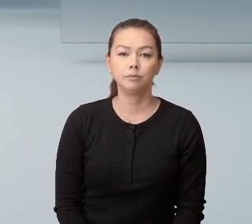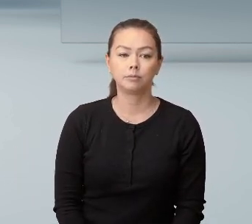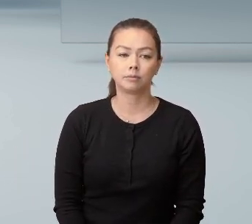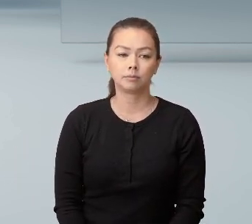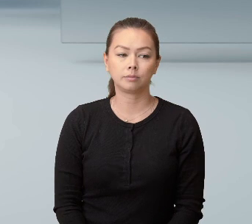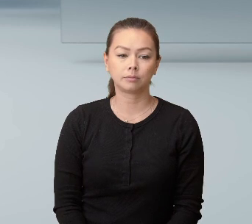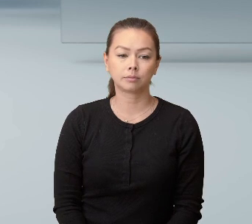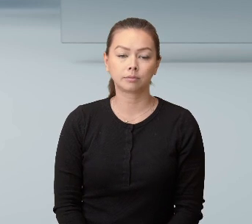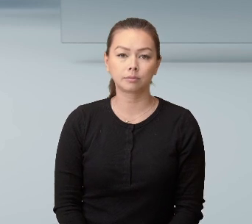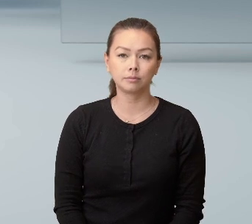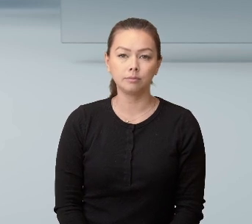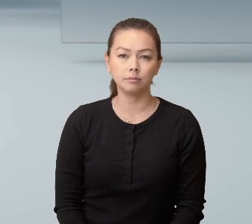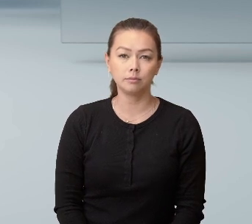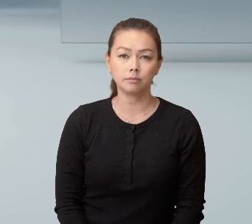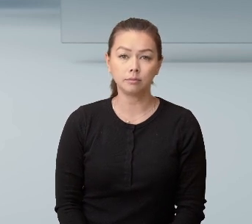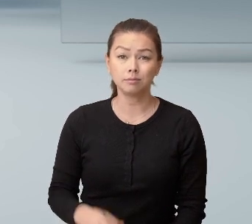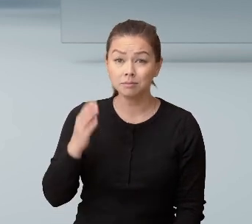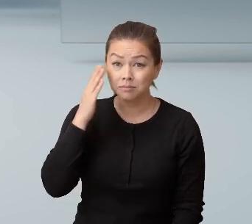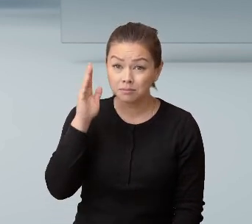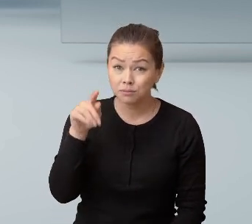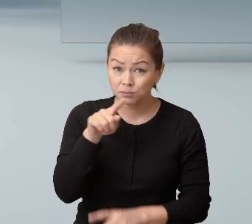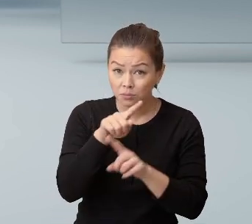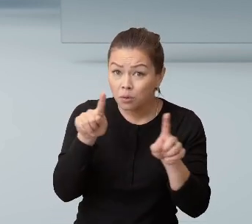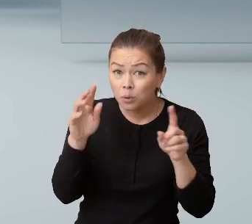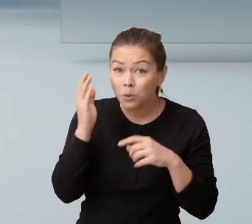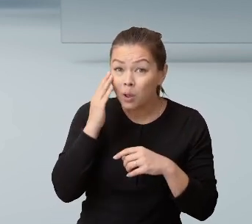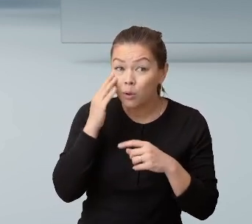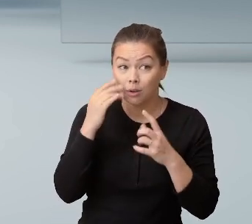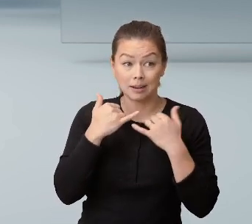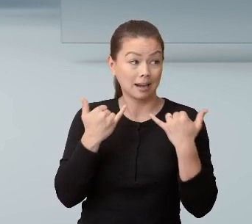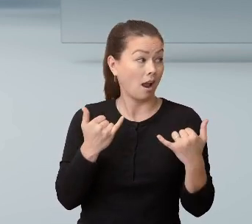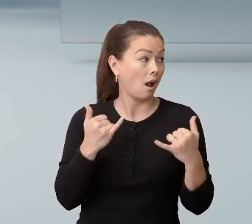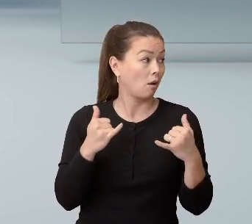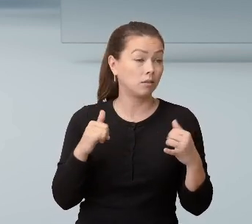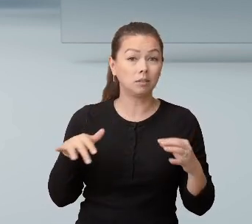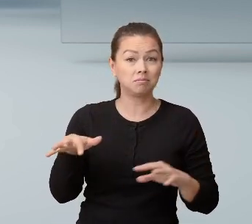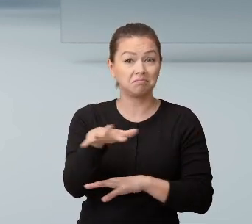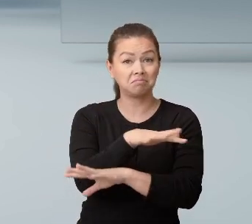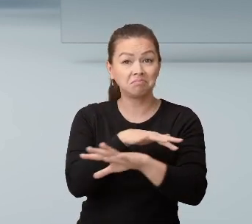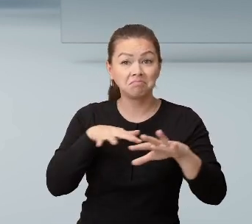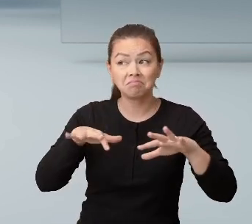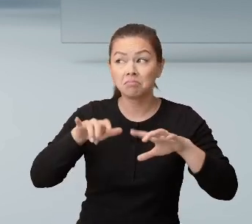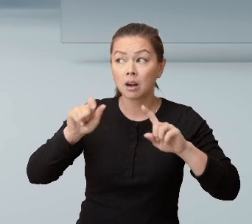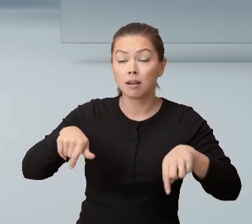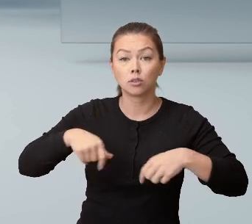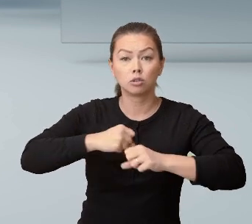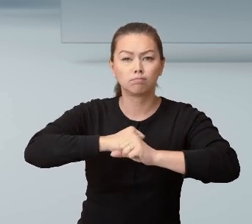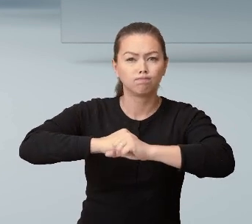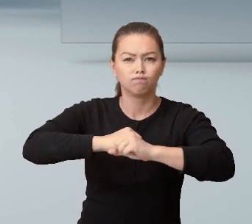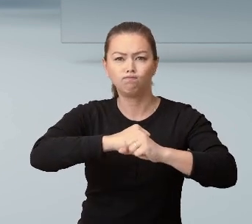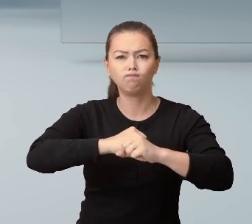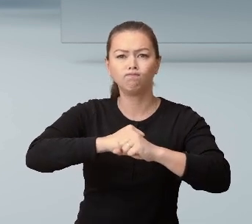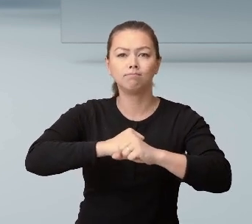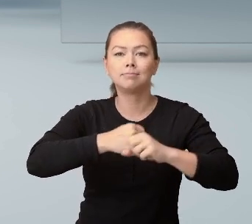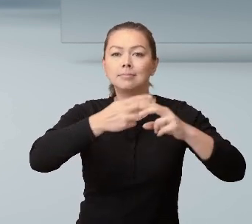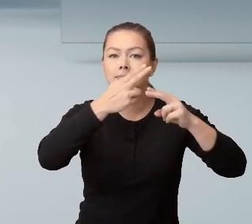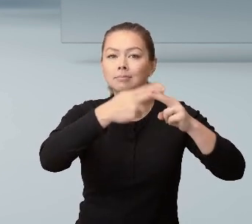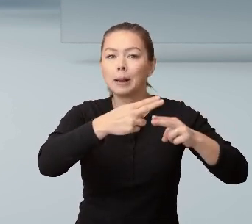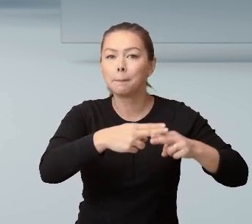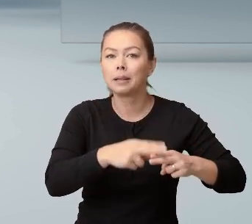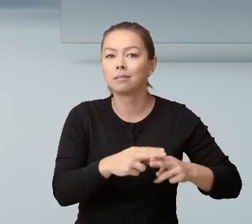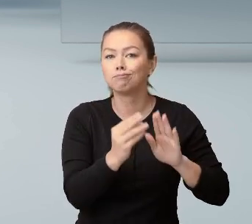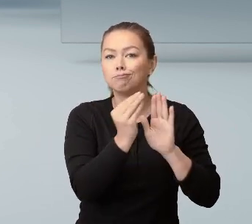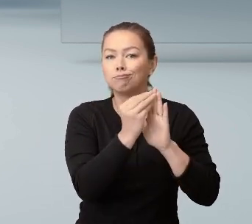So are you aware that now we're trying to make sure we can together within our landscape put together a naming